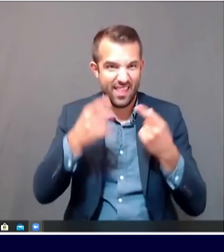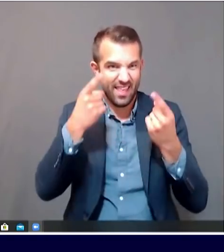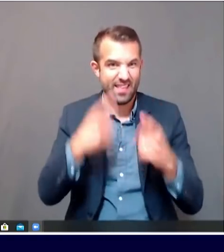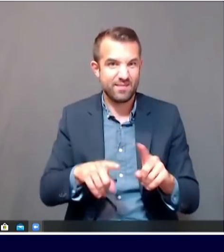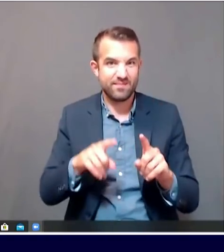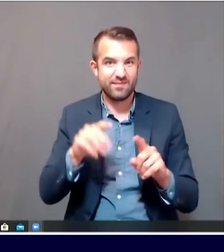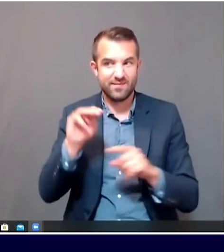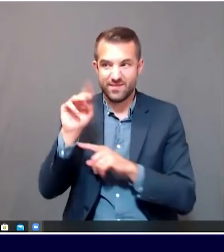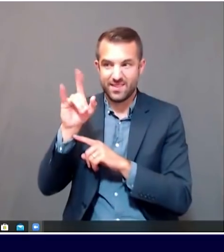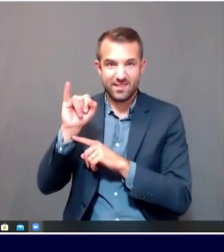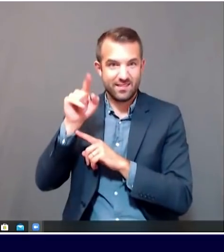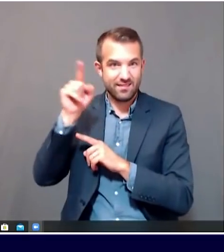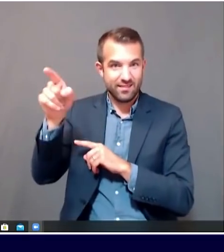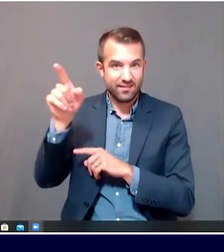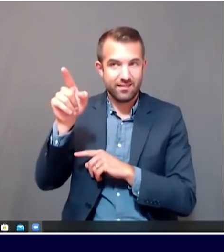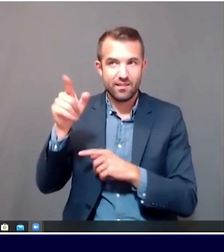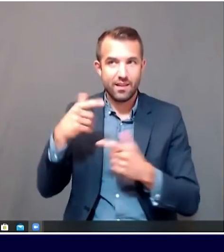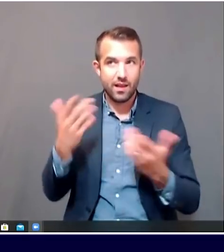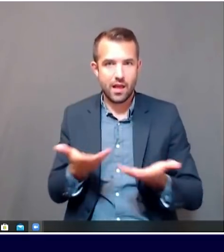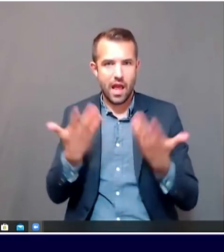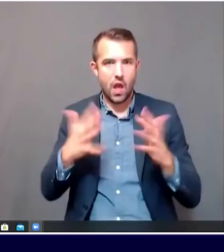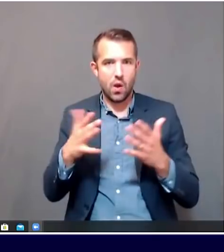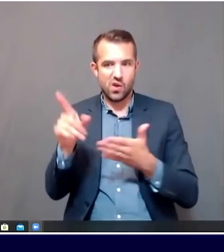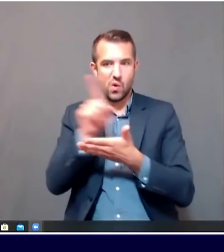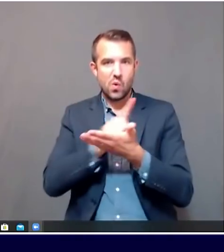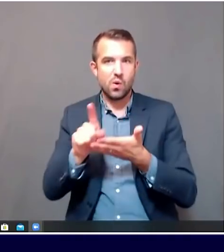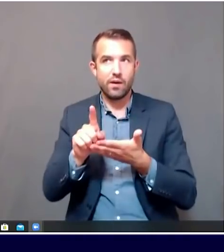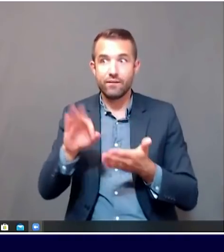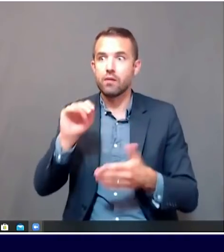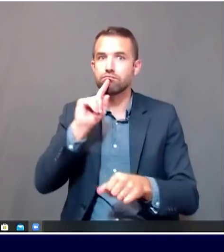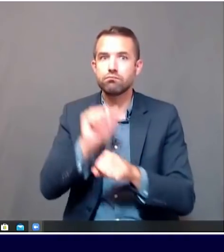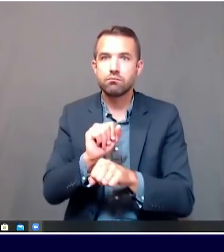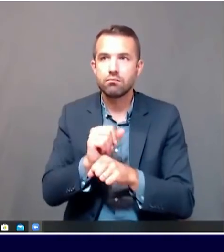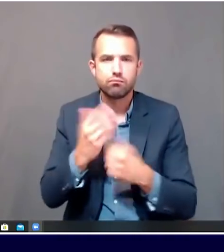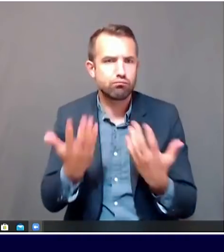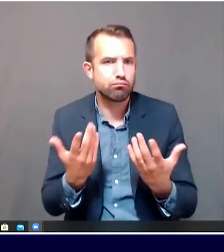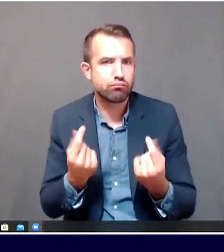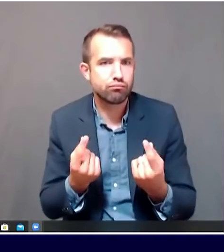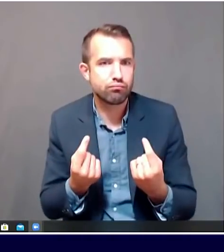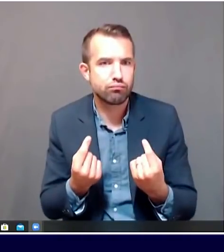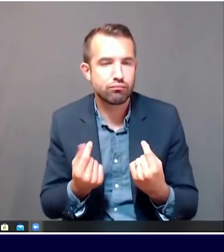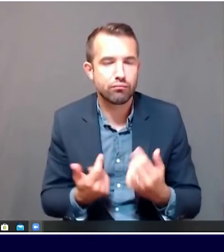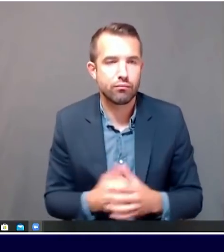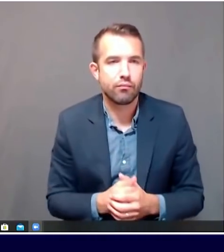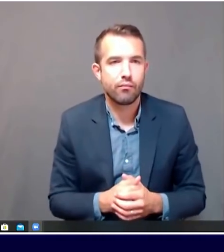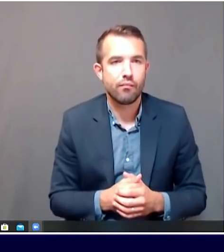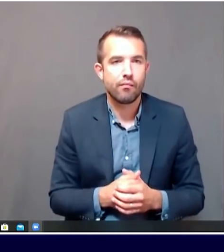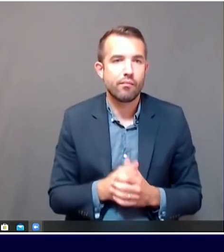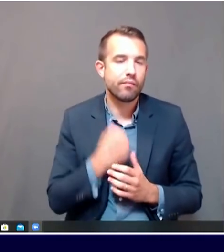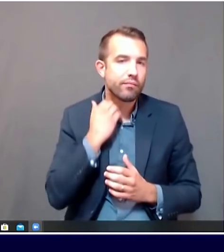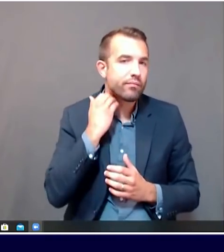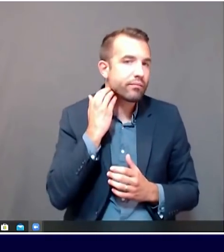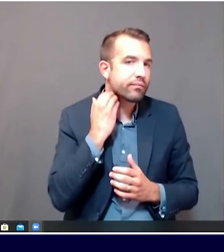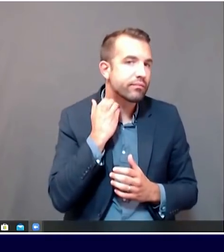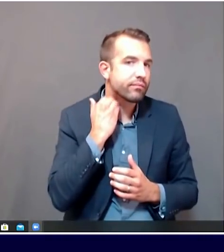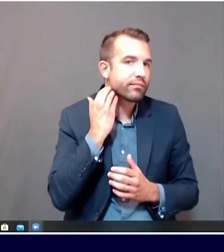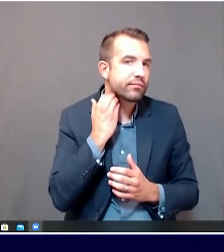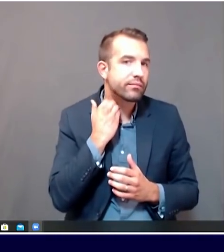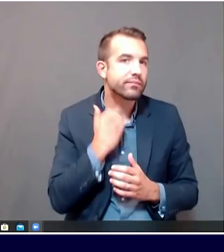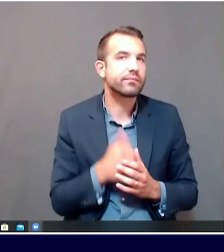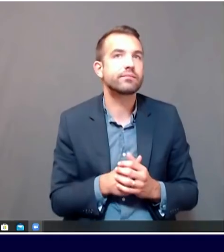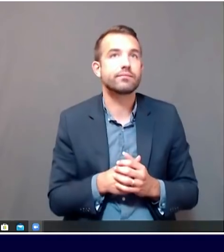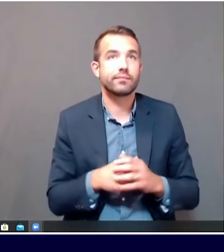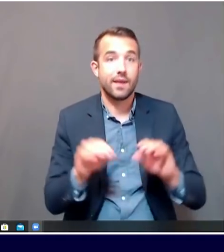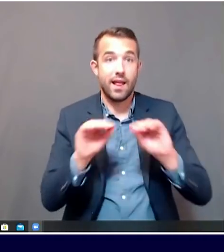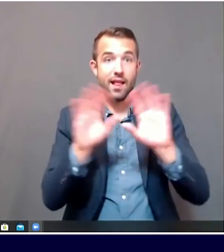still hanging out here. I wonder if you could talk about that at all. Sure, Eric. So one note with respect to the testing requirements, Maine was